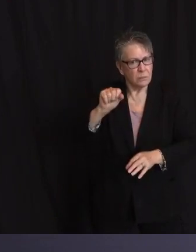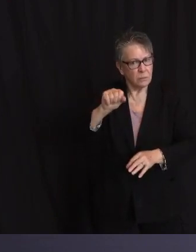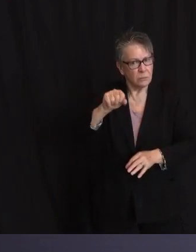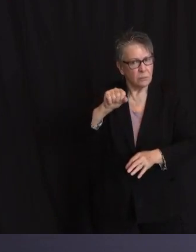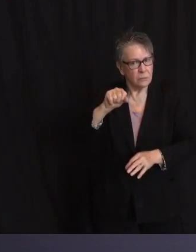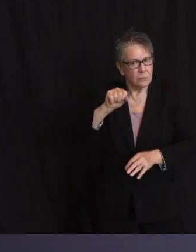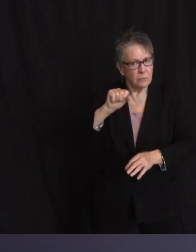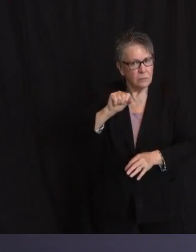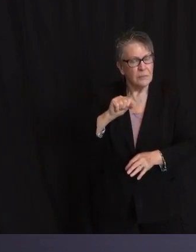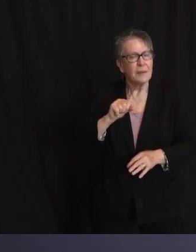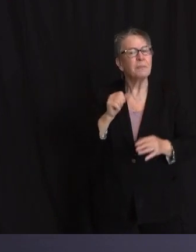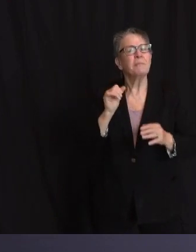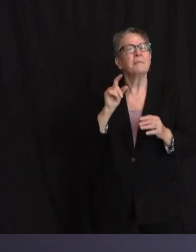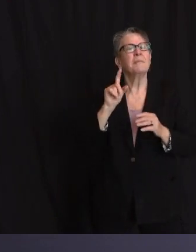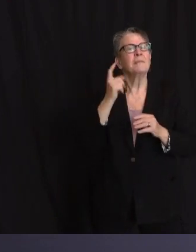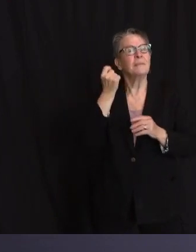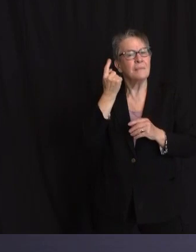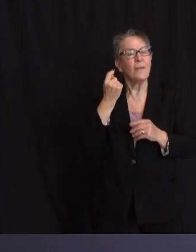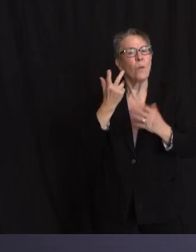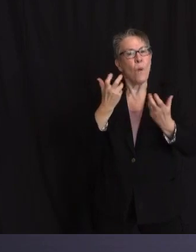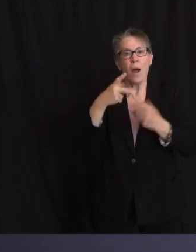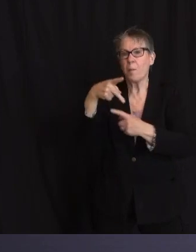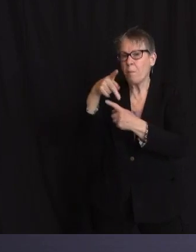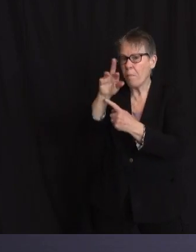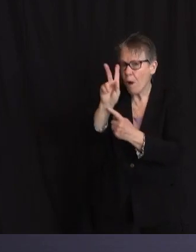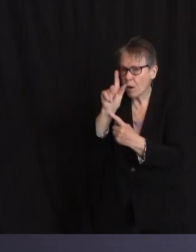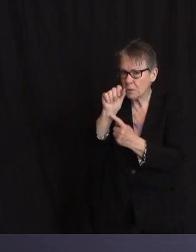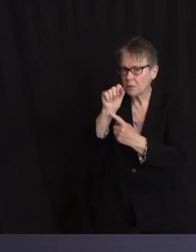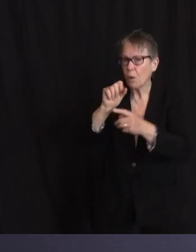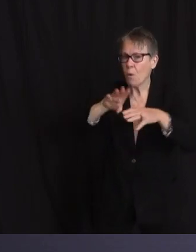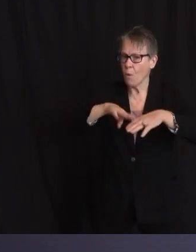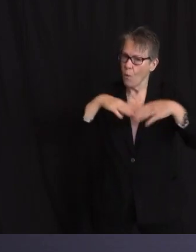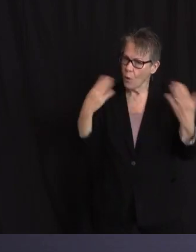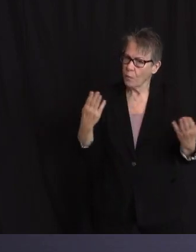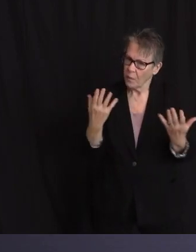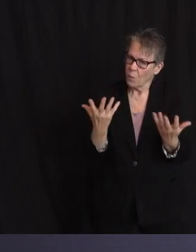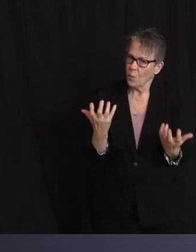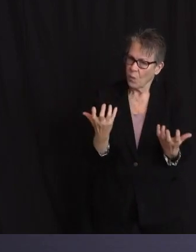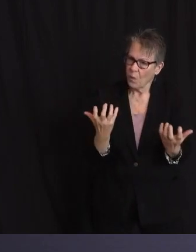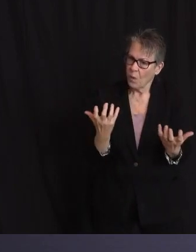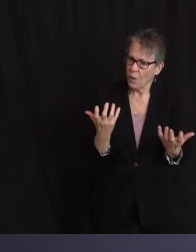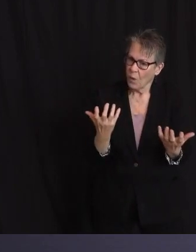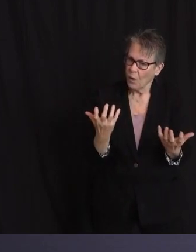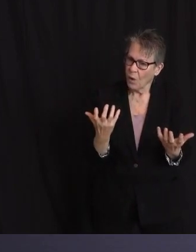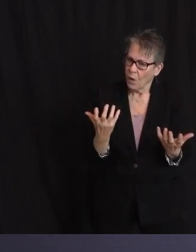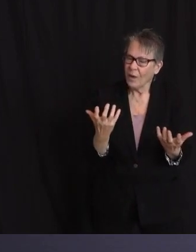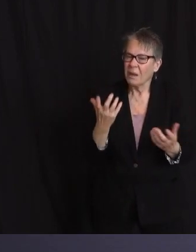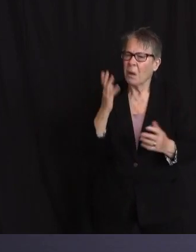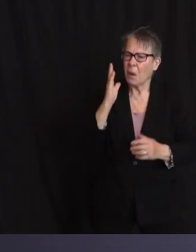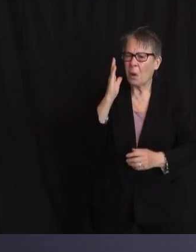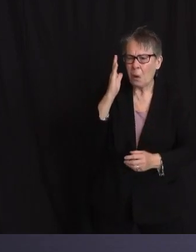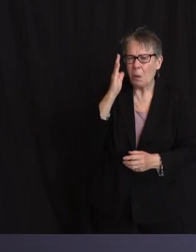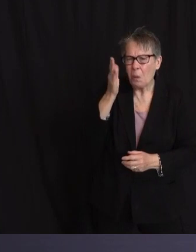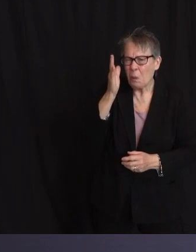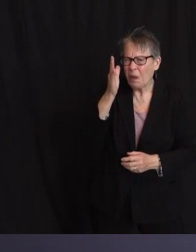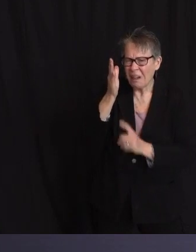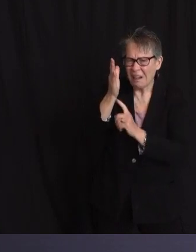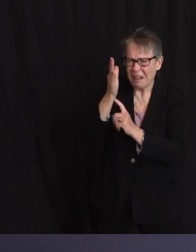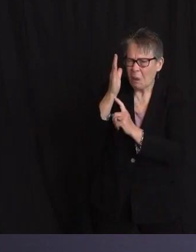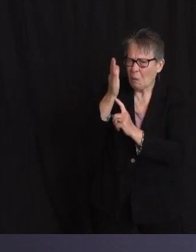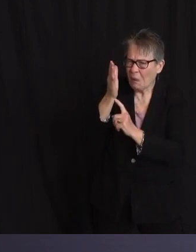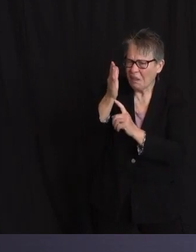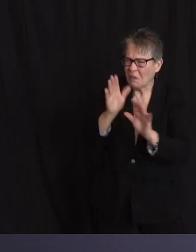reminded folks, it's not a life sentence. That we'll get there, and I hope sooner than later. But the clamor, the fact of the matter